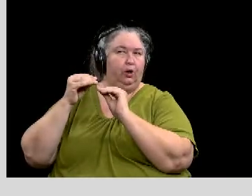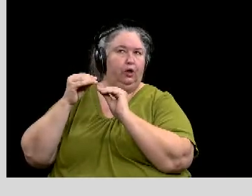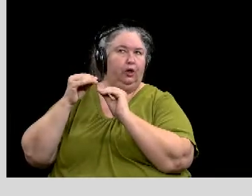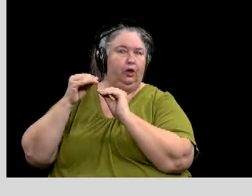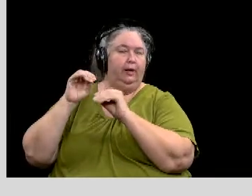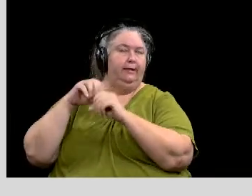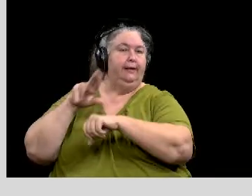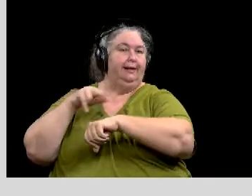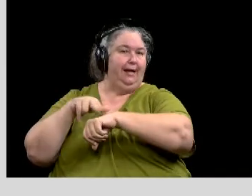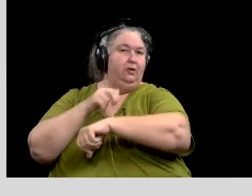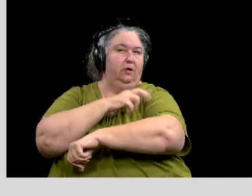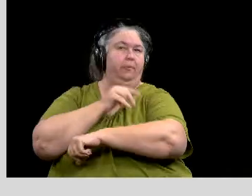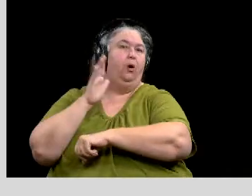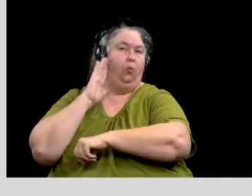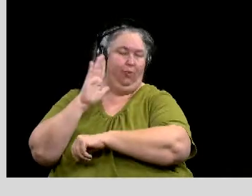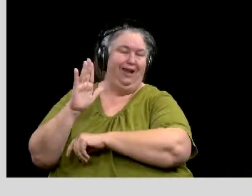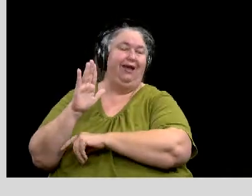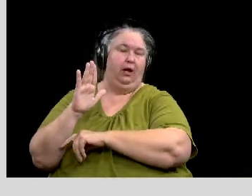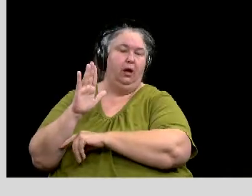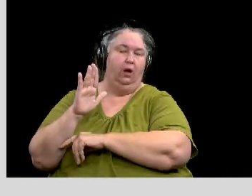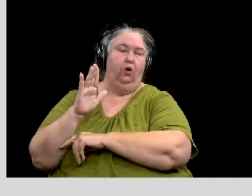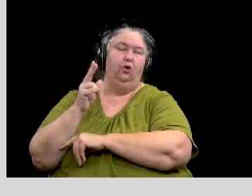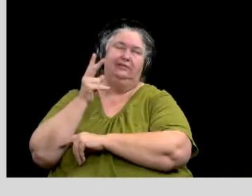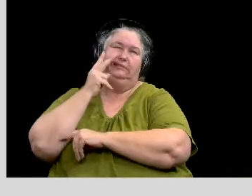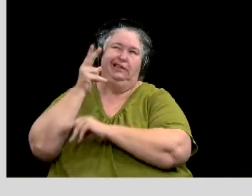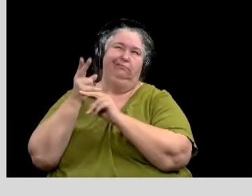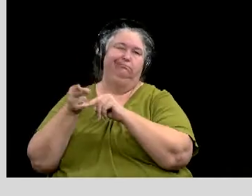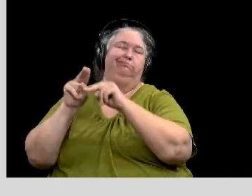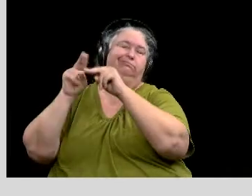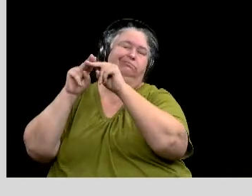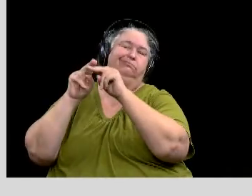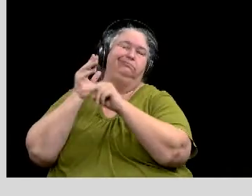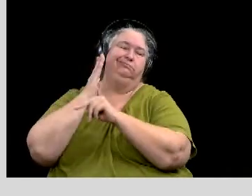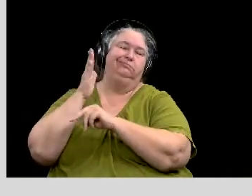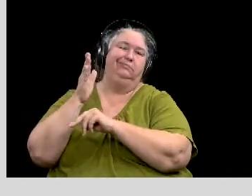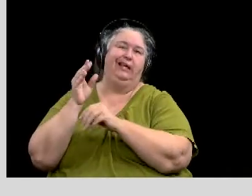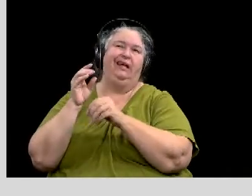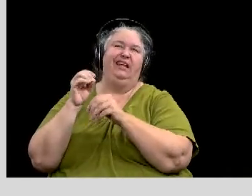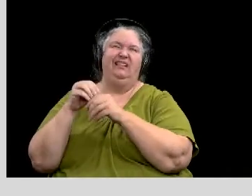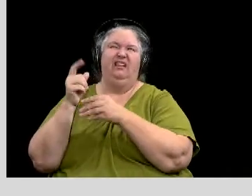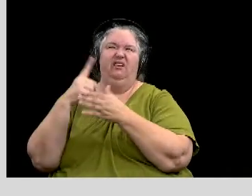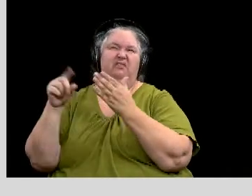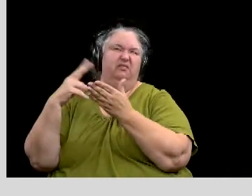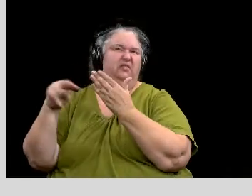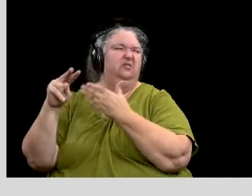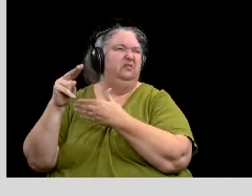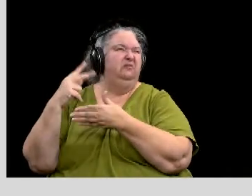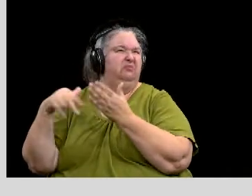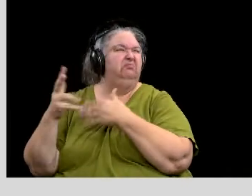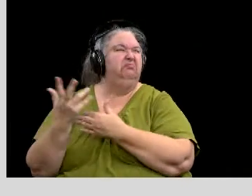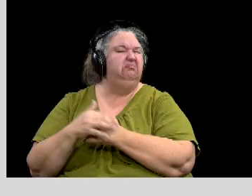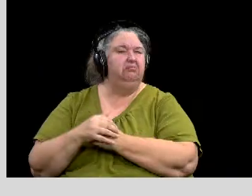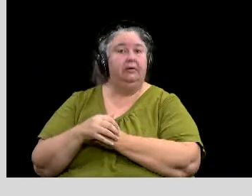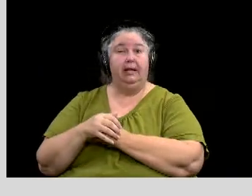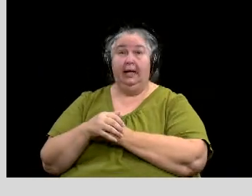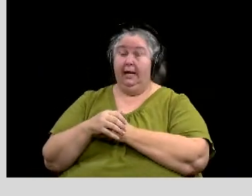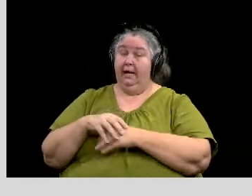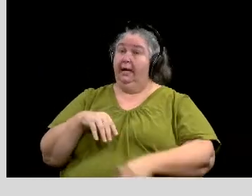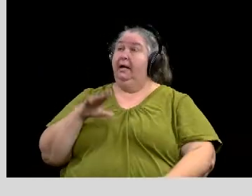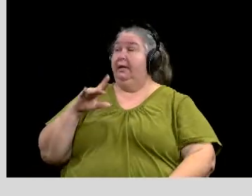grow in the forthcoming weeks. This is a valuable slide provided from the health district